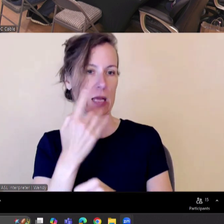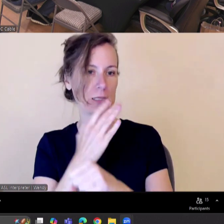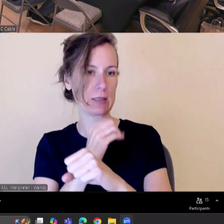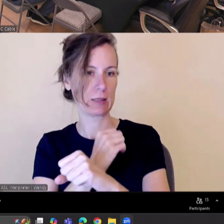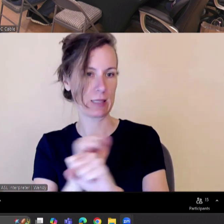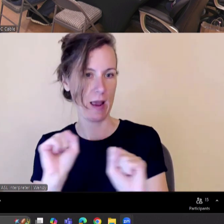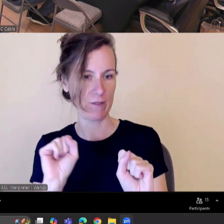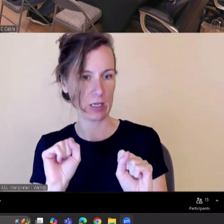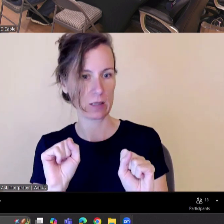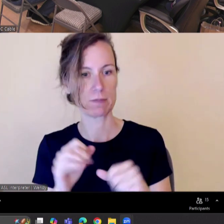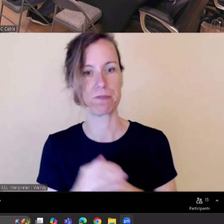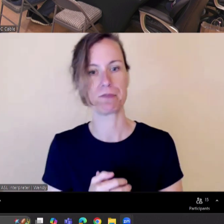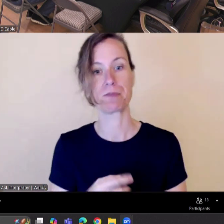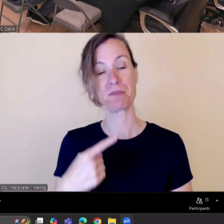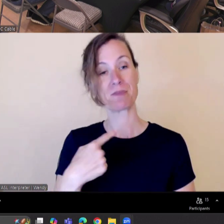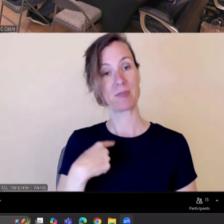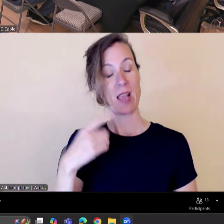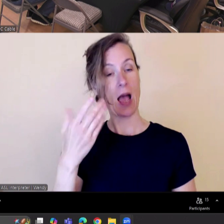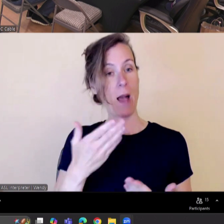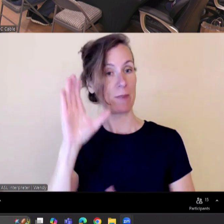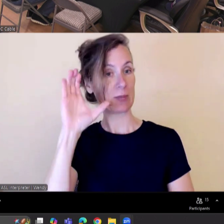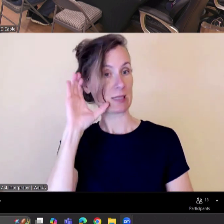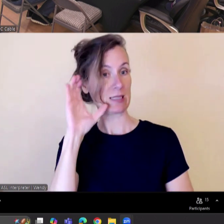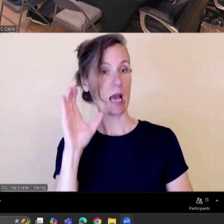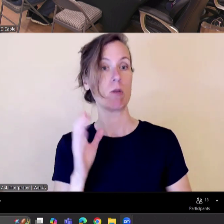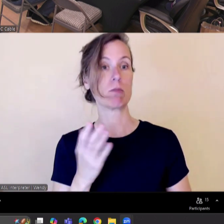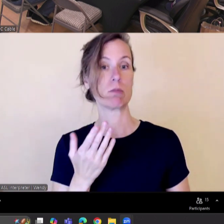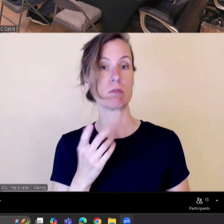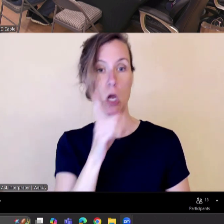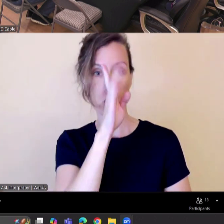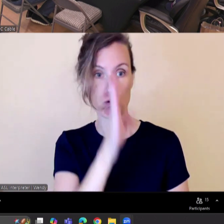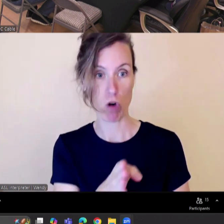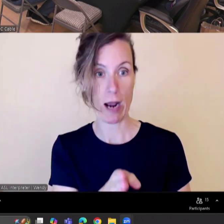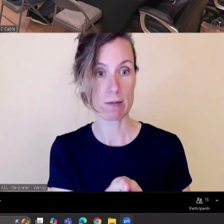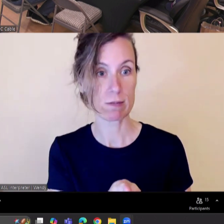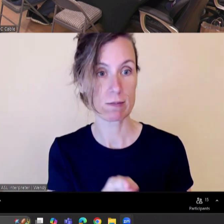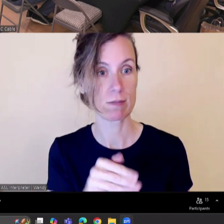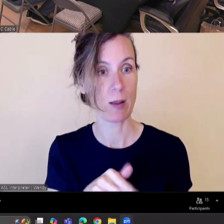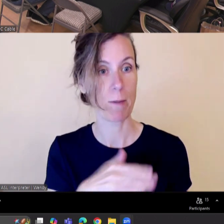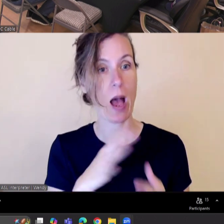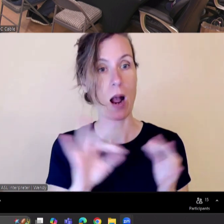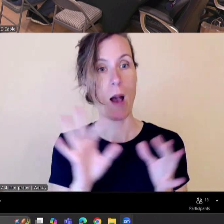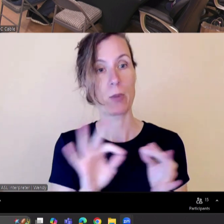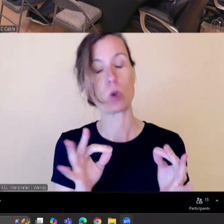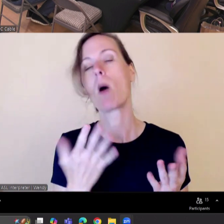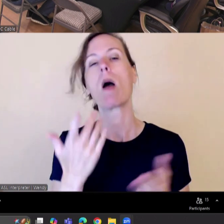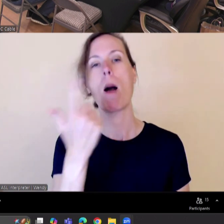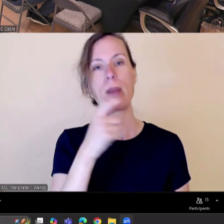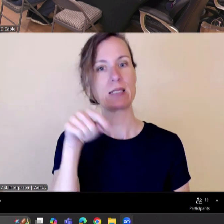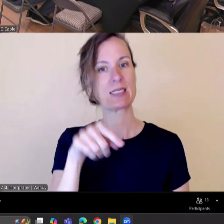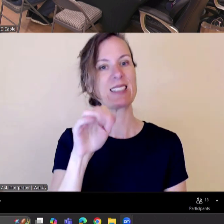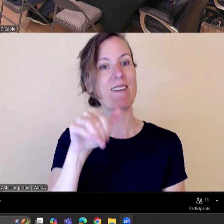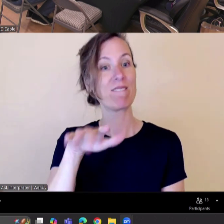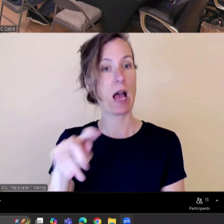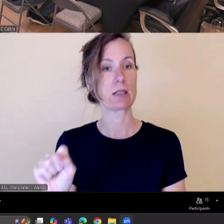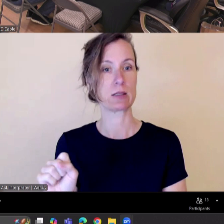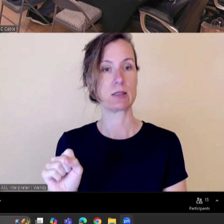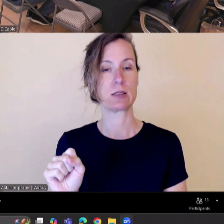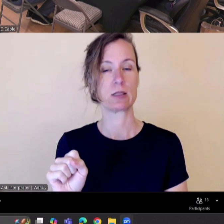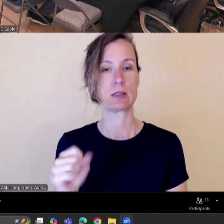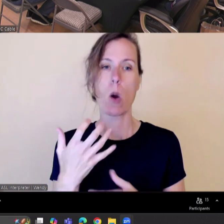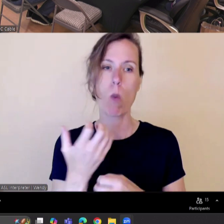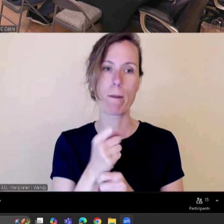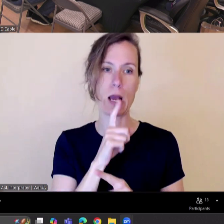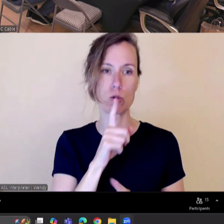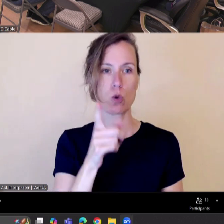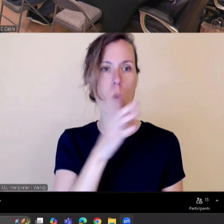my commentary, it's because these are the facts, and I want to make sure that not only the mayor and council, but our community has the facts as it